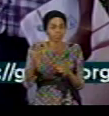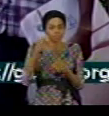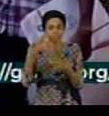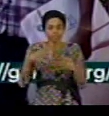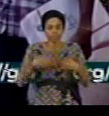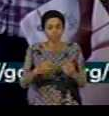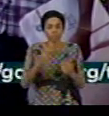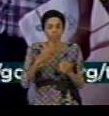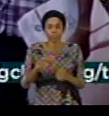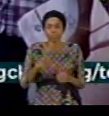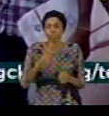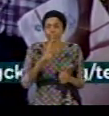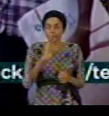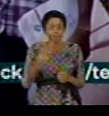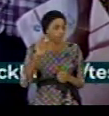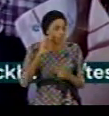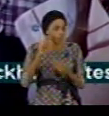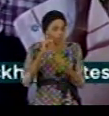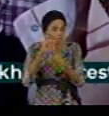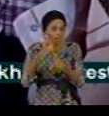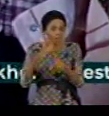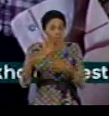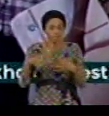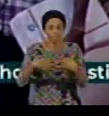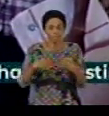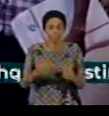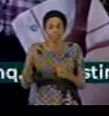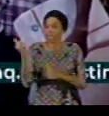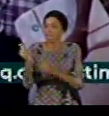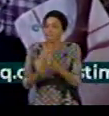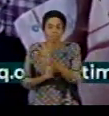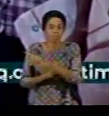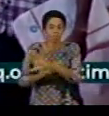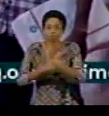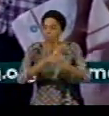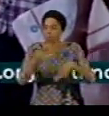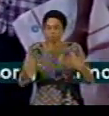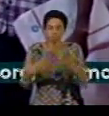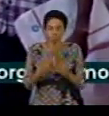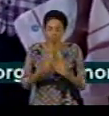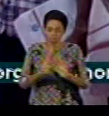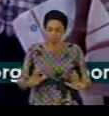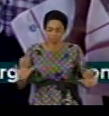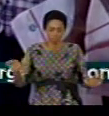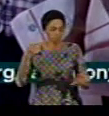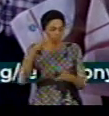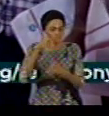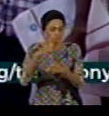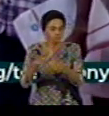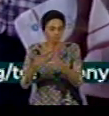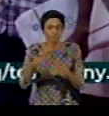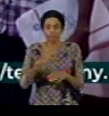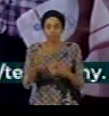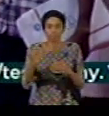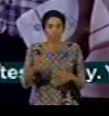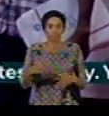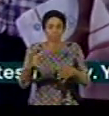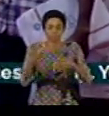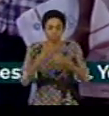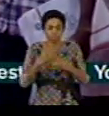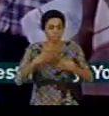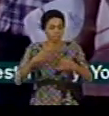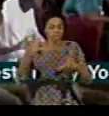that even prostamon I did not take me and my family just like that just everybody just like thank God just like that